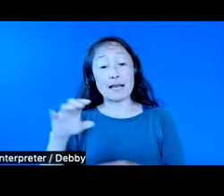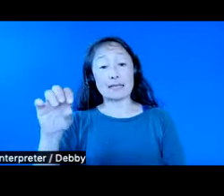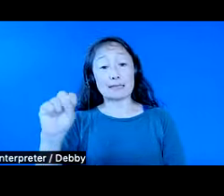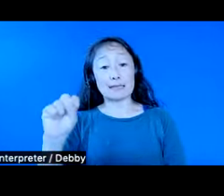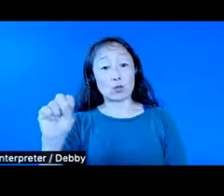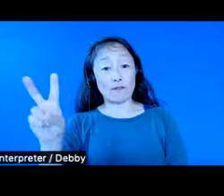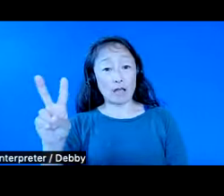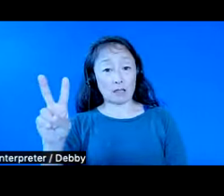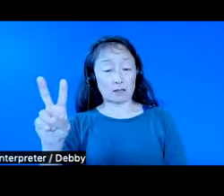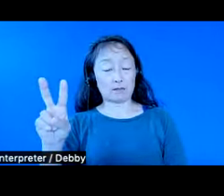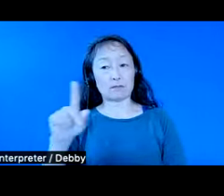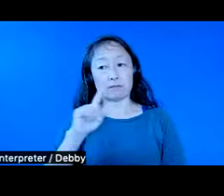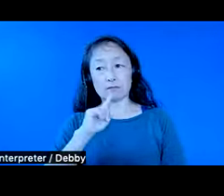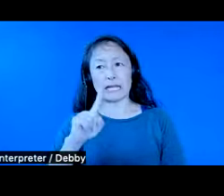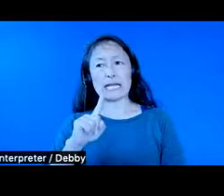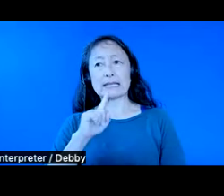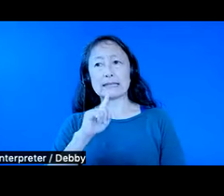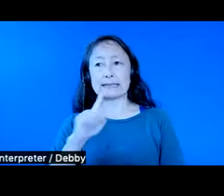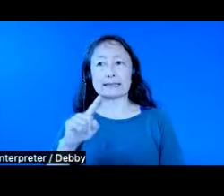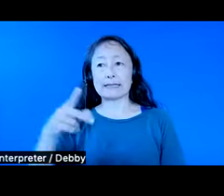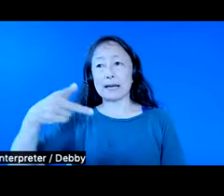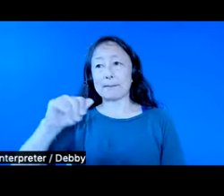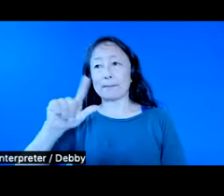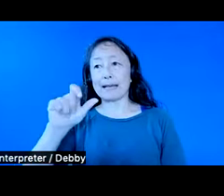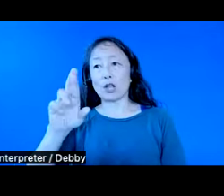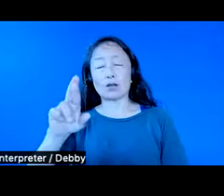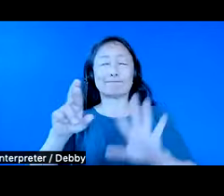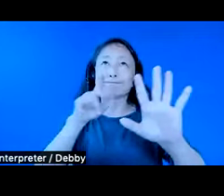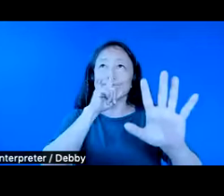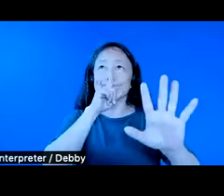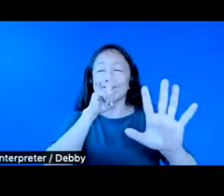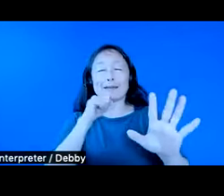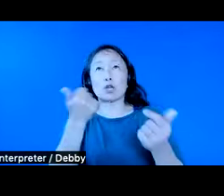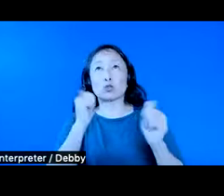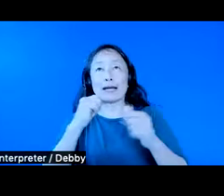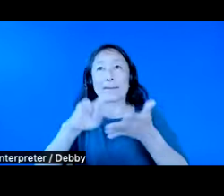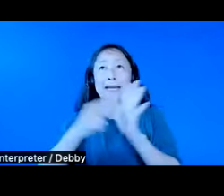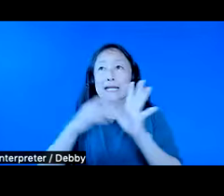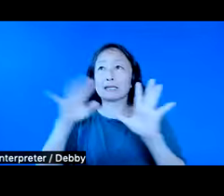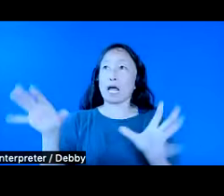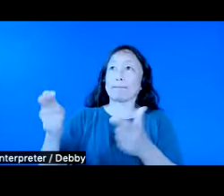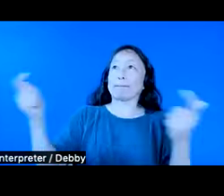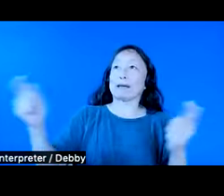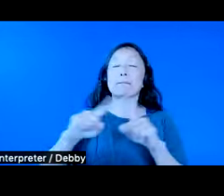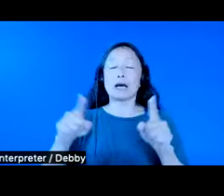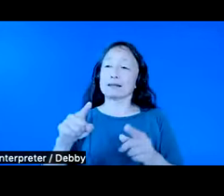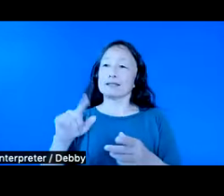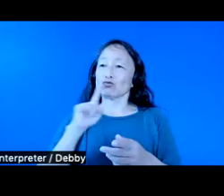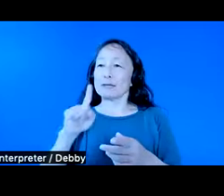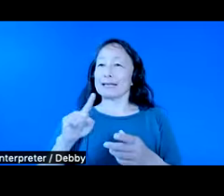is its own pillar, not pillar, I'm not trying to make it grandiose, but it's its own tract or